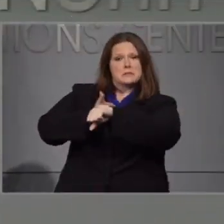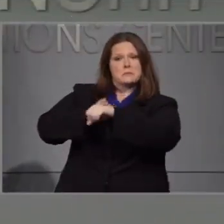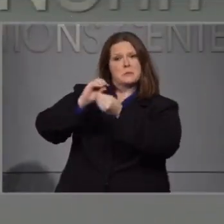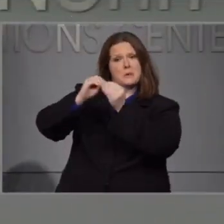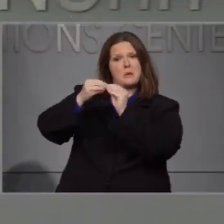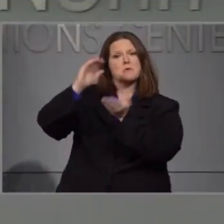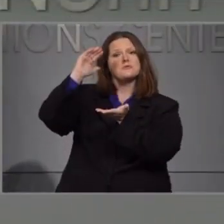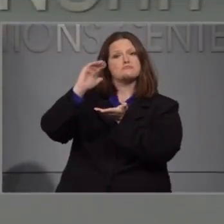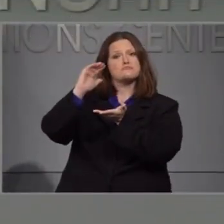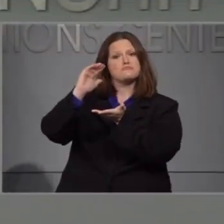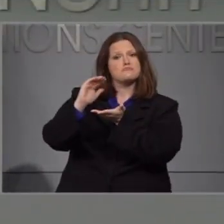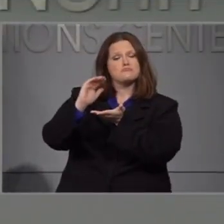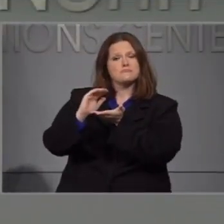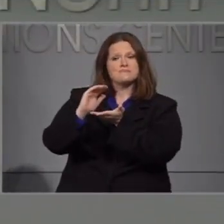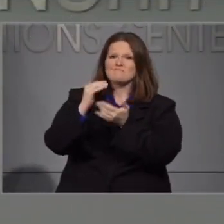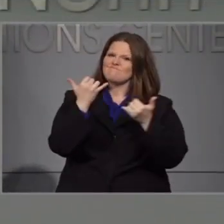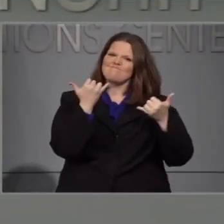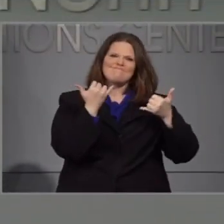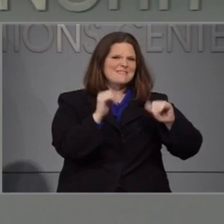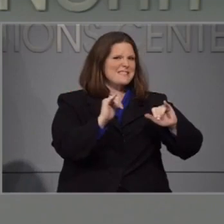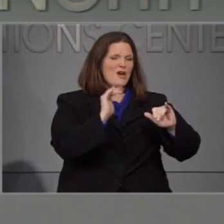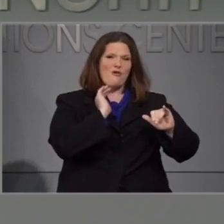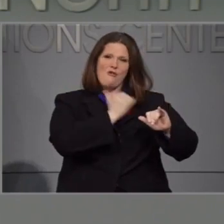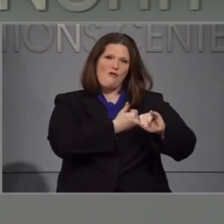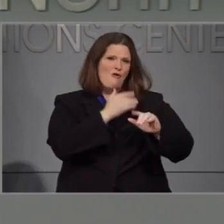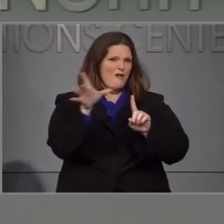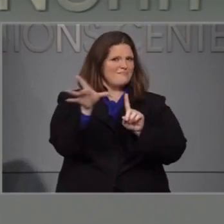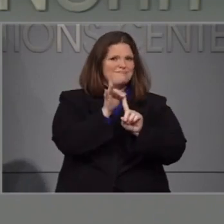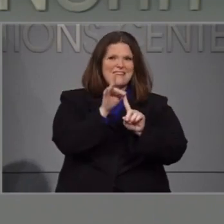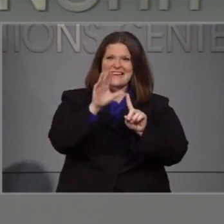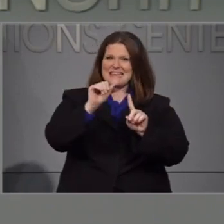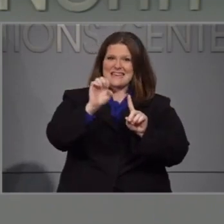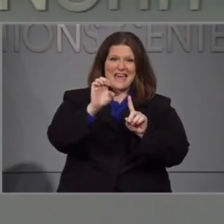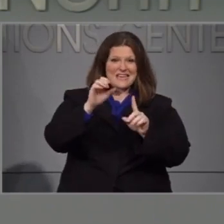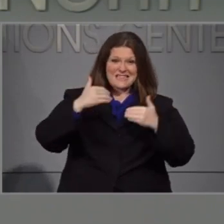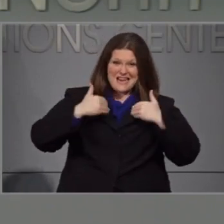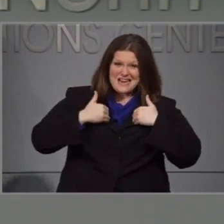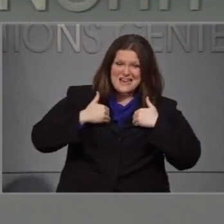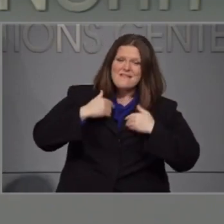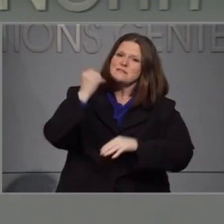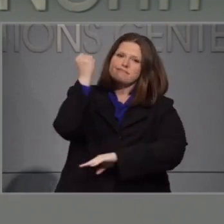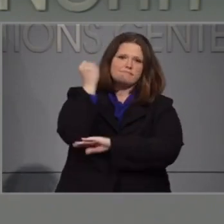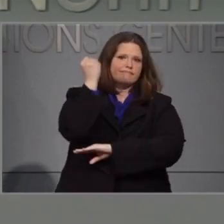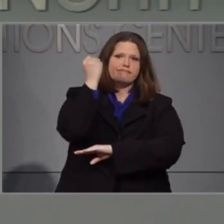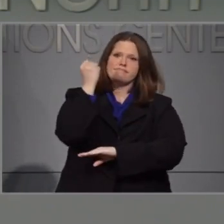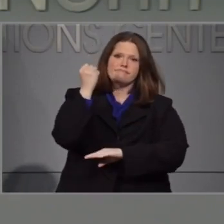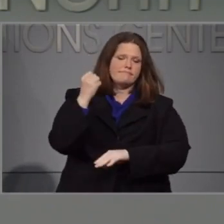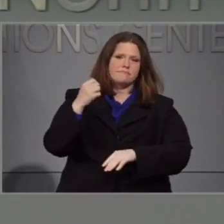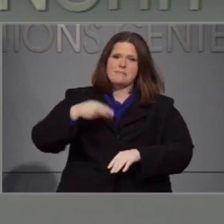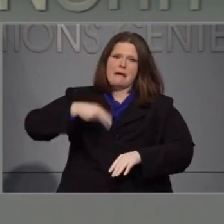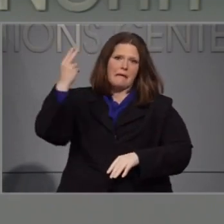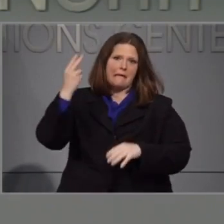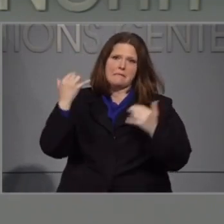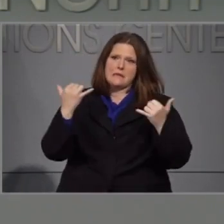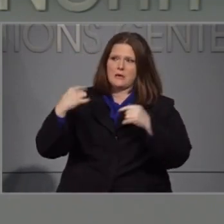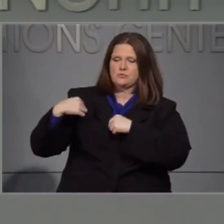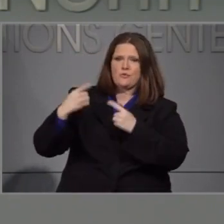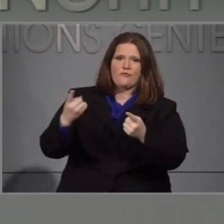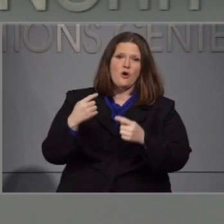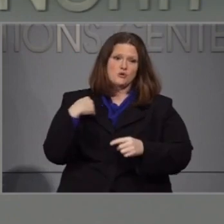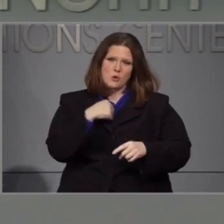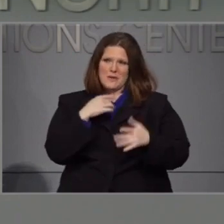We continued to see record high case counts, and we continue to be concerned with our percentage of positive tests and